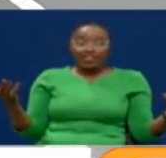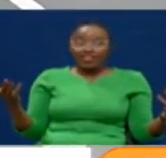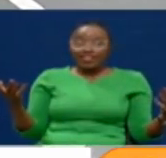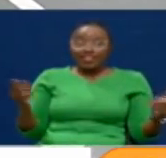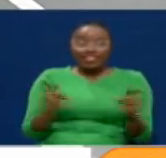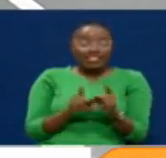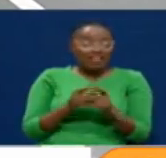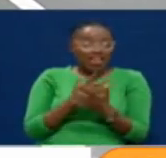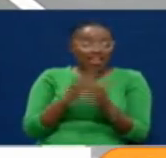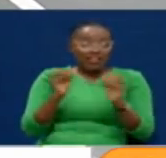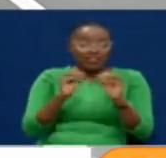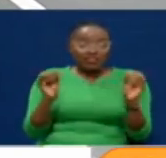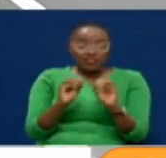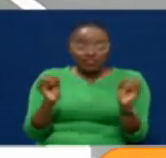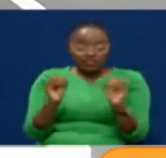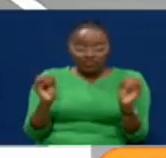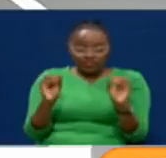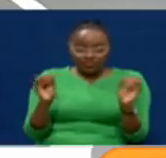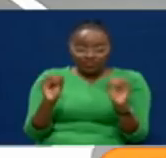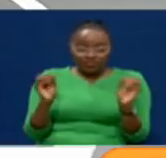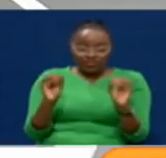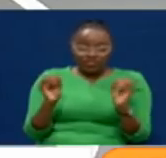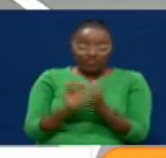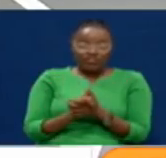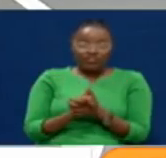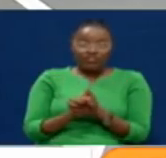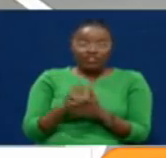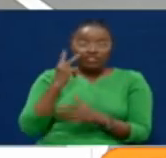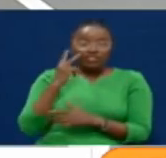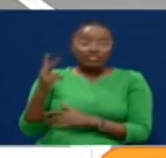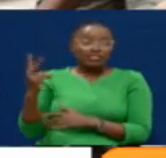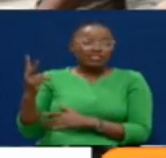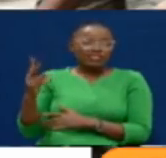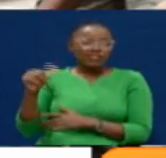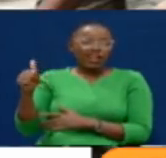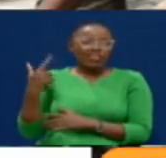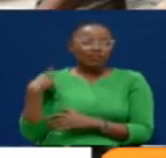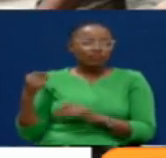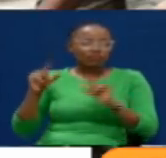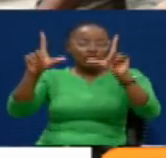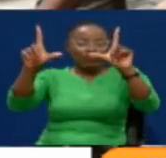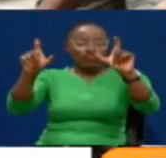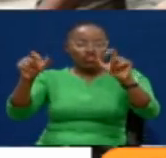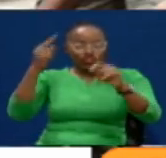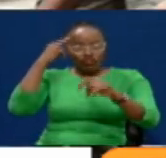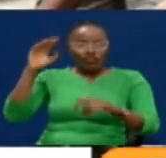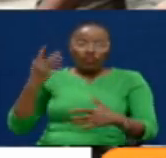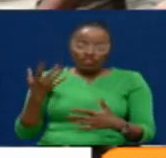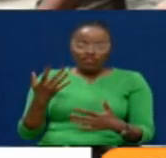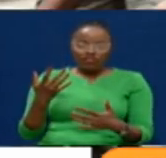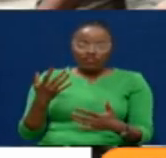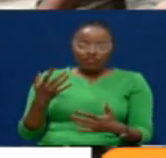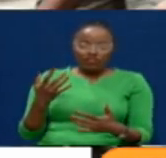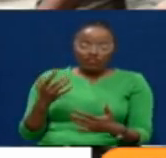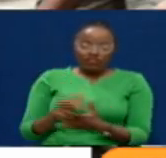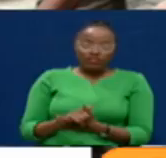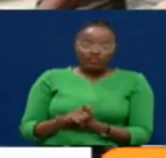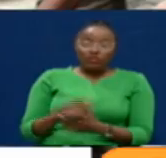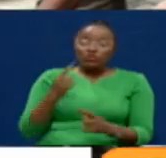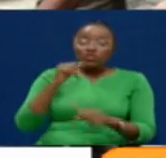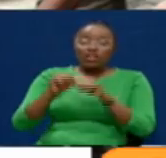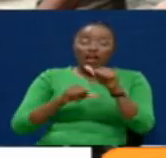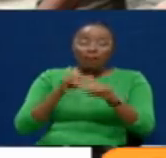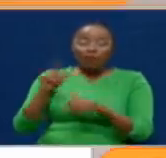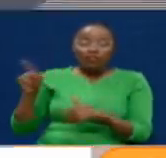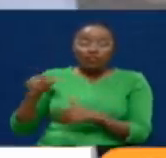will not be endless. We never finish. No, gentlemen. Take a look at these. These are the latest pictures of the centenarian we're talking about.